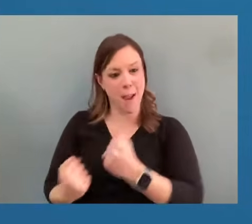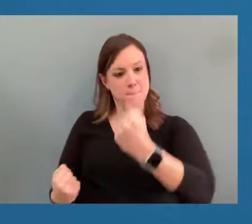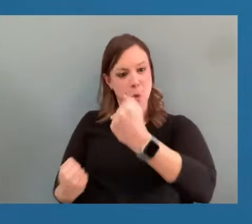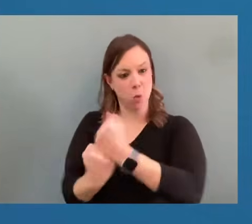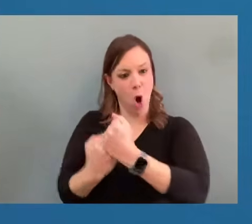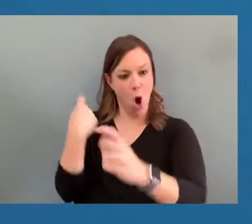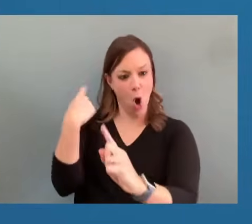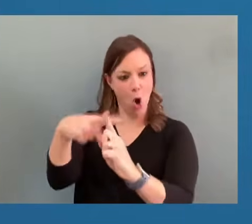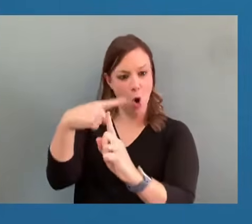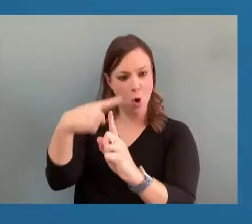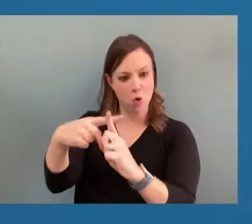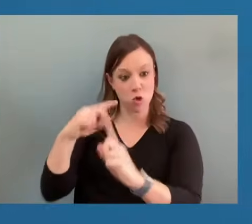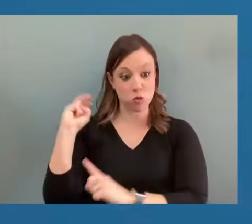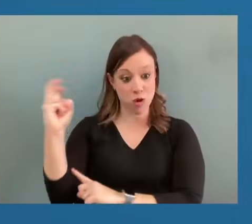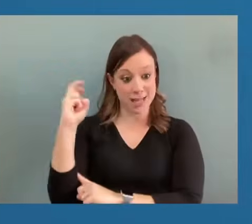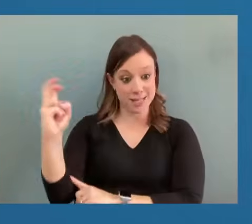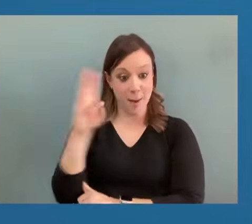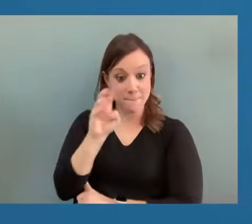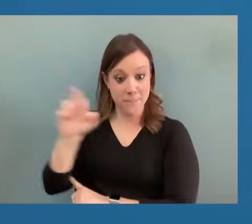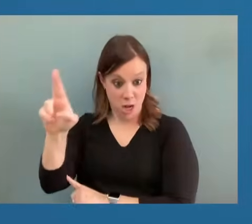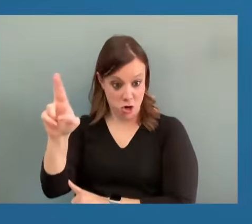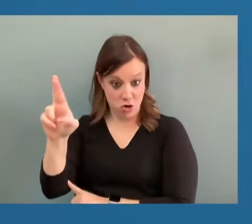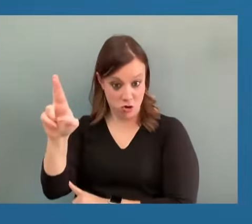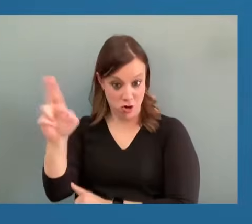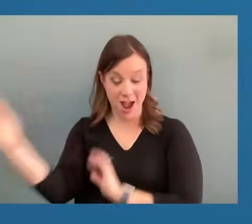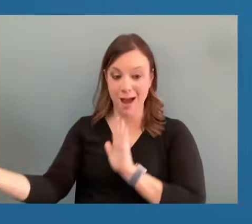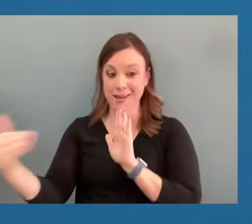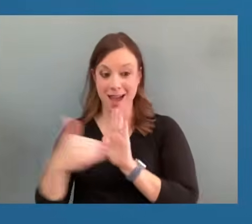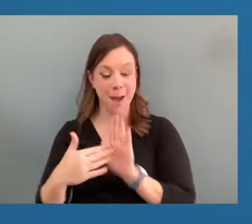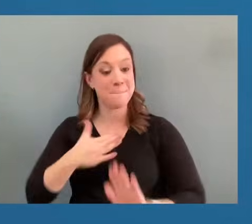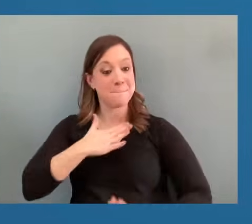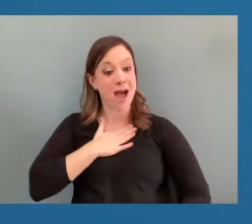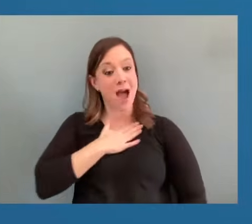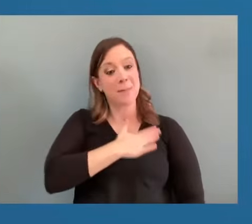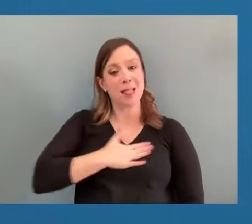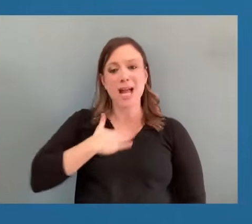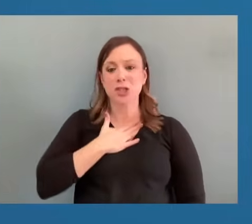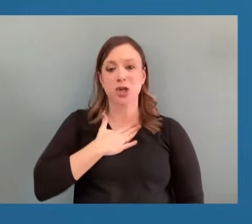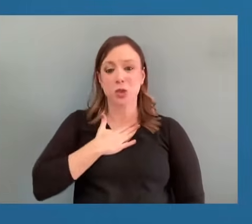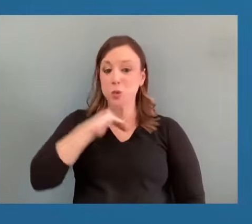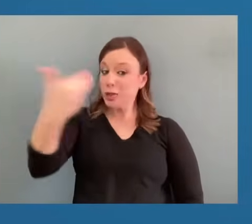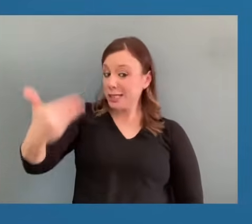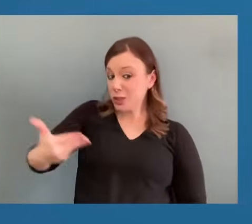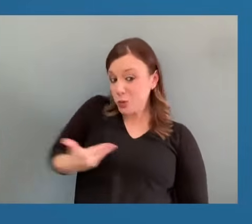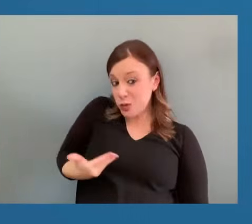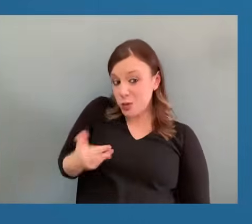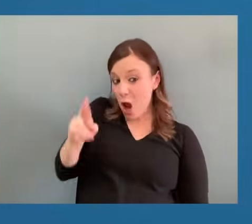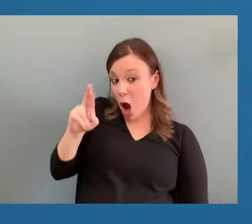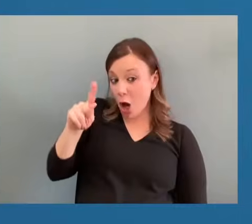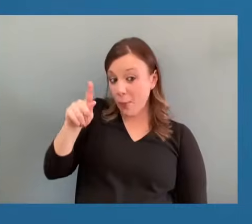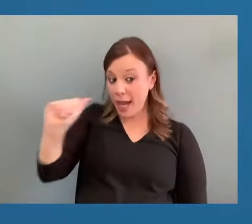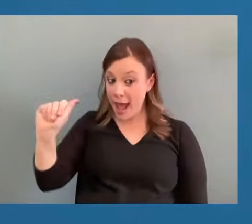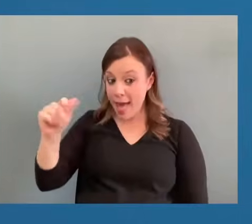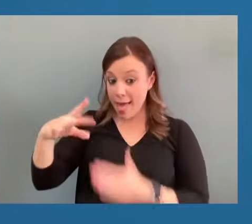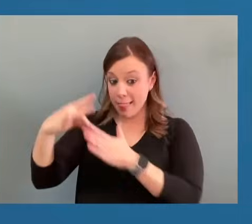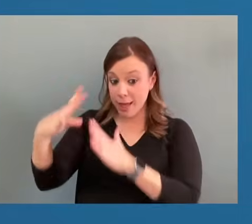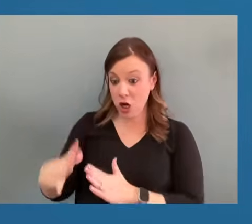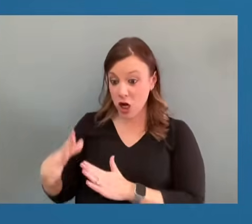Ladies and gentlemen, please. It is my pleasure to introduce the RPA's leader, Kate Slevin.